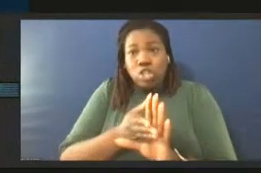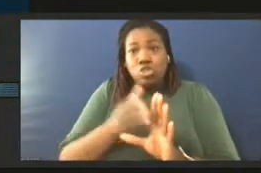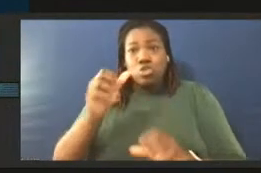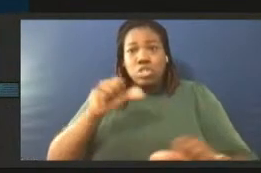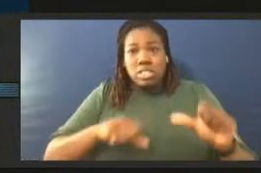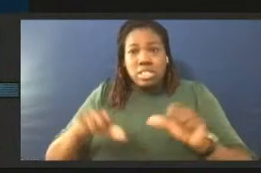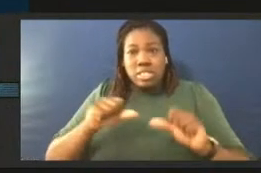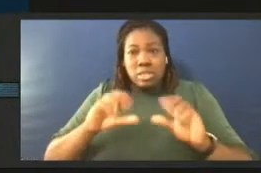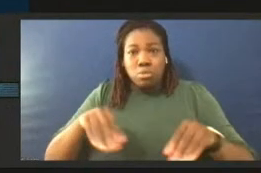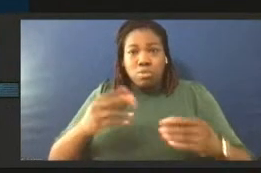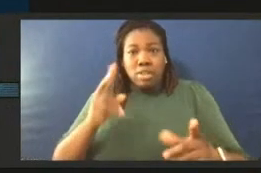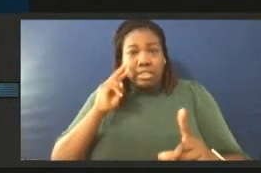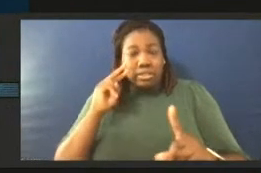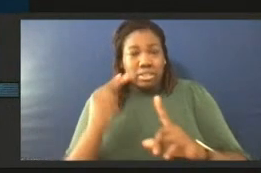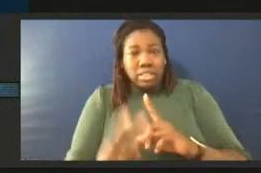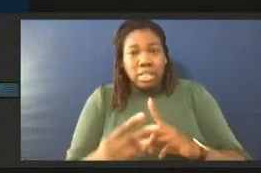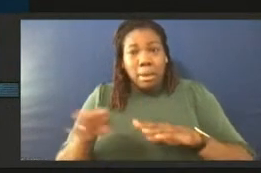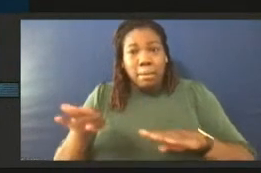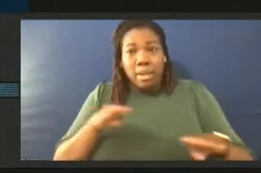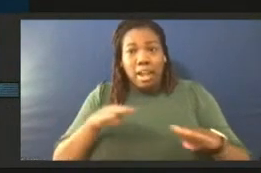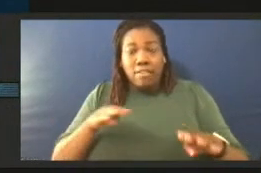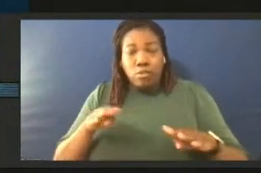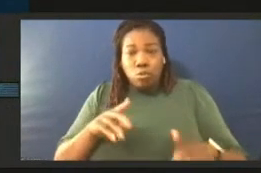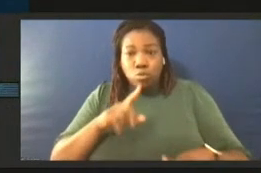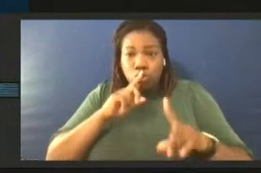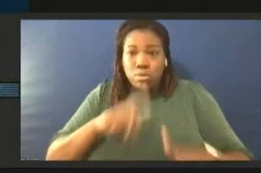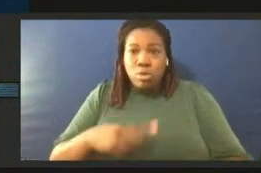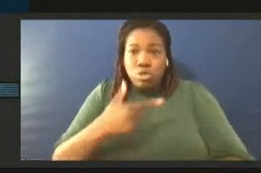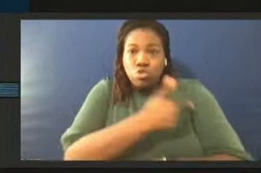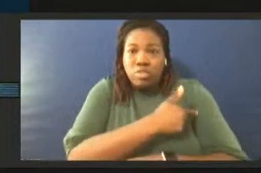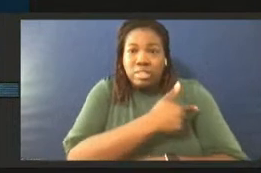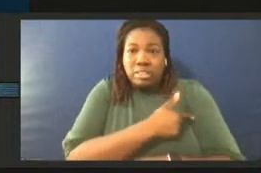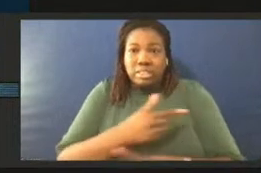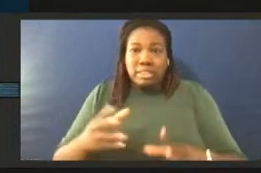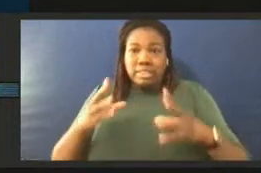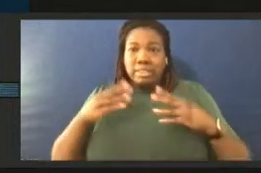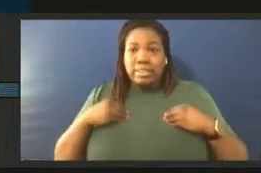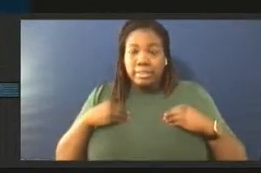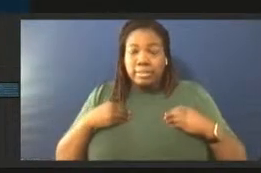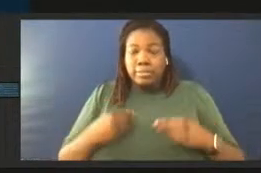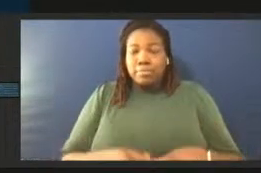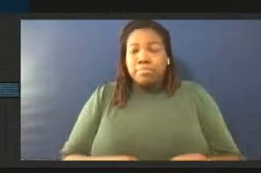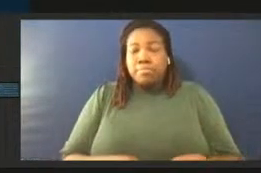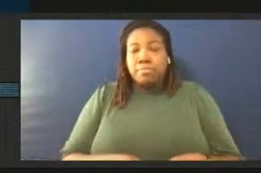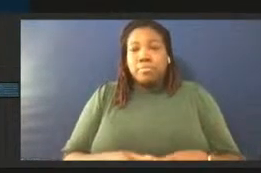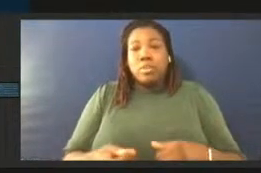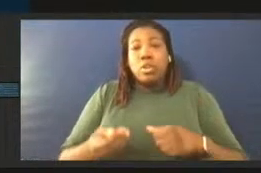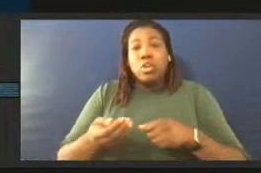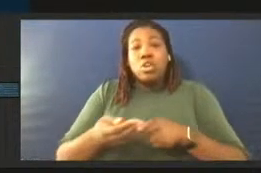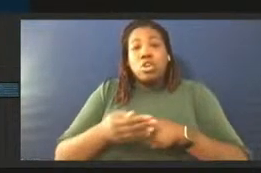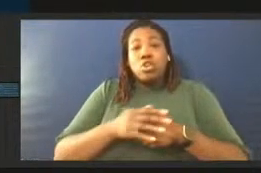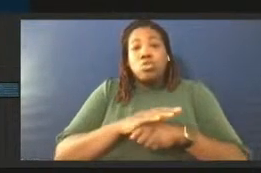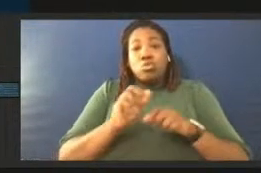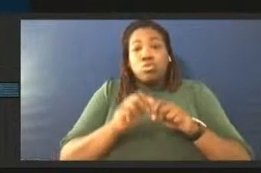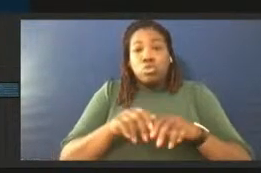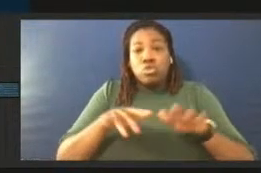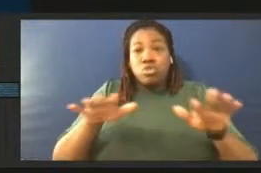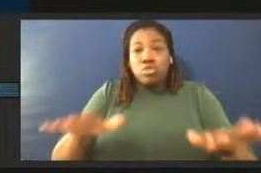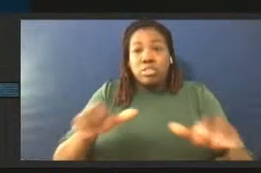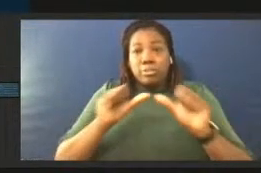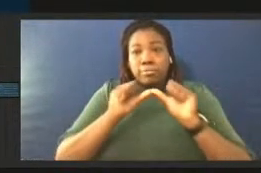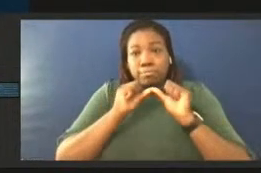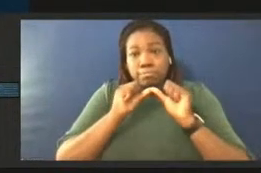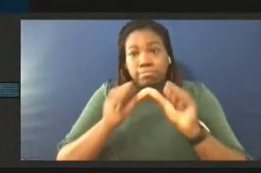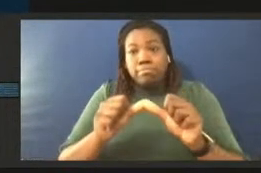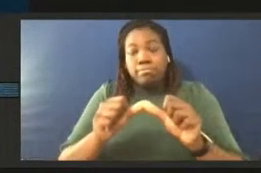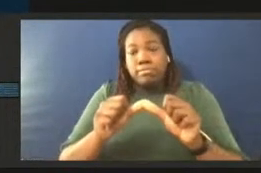around behavioral responses to vaccine acceptance. COVID has exacerbated not just